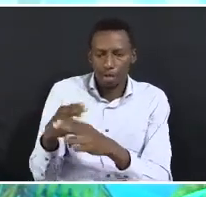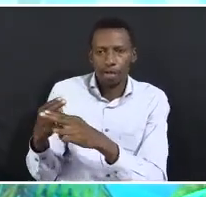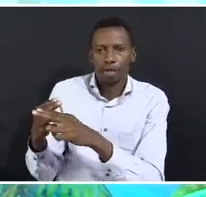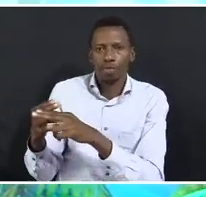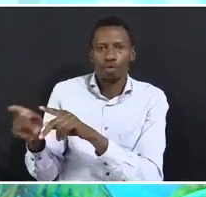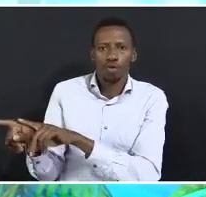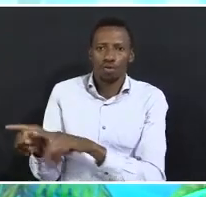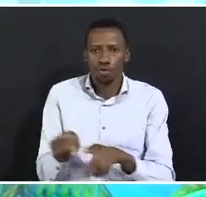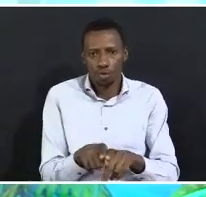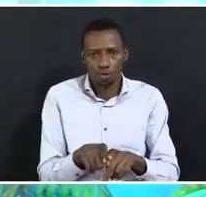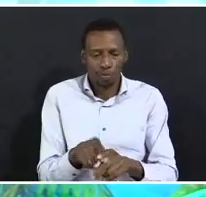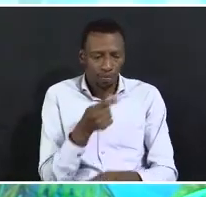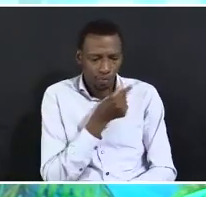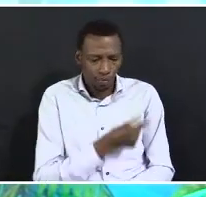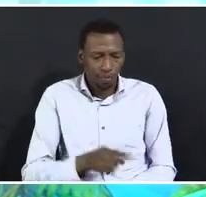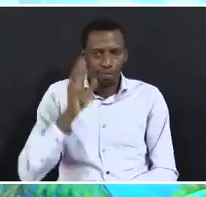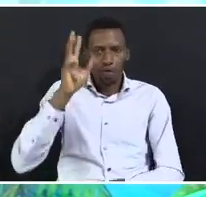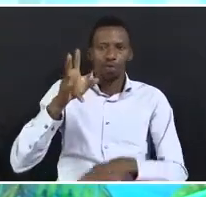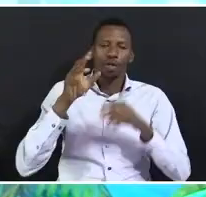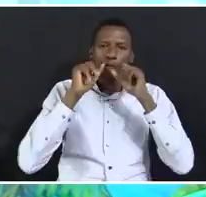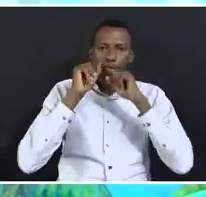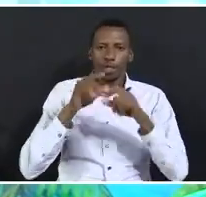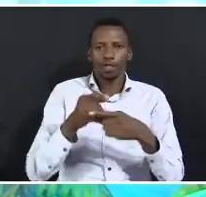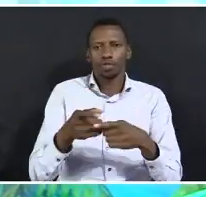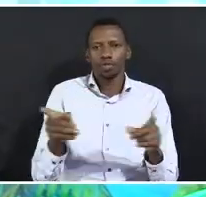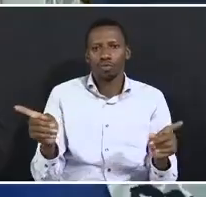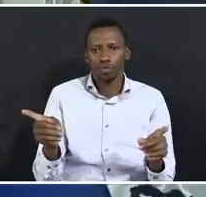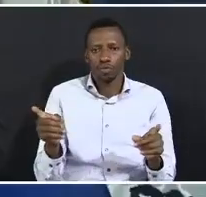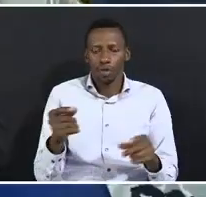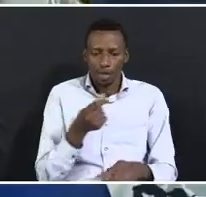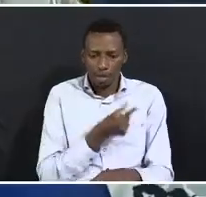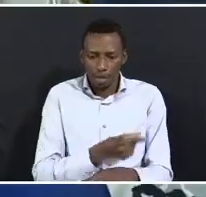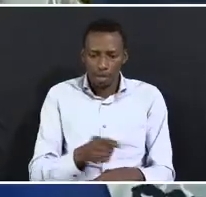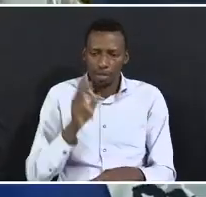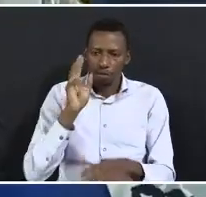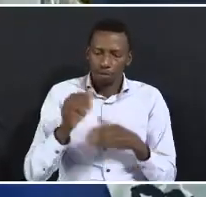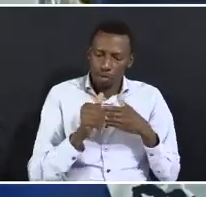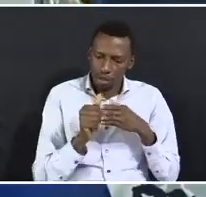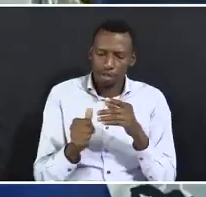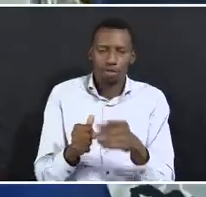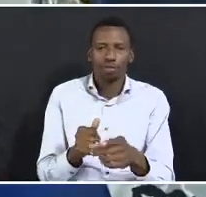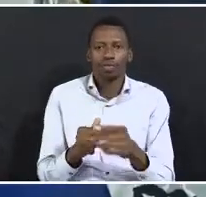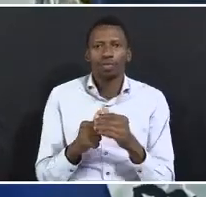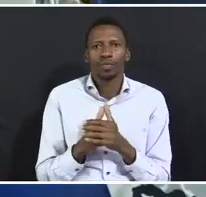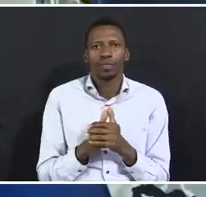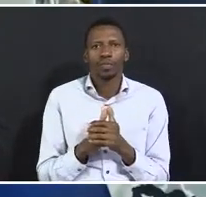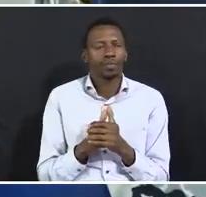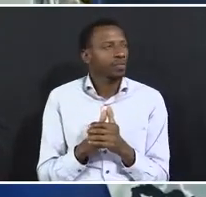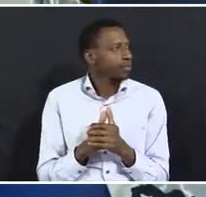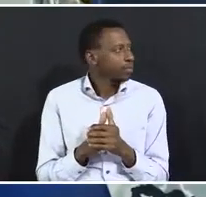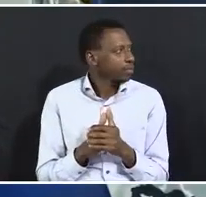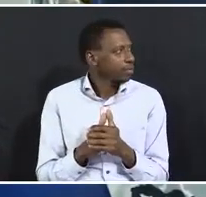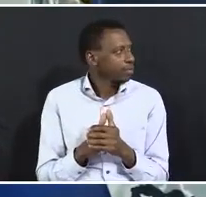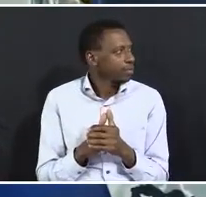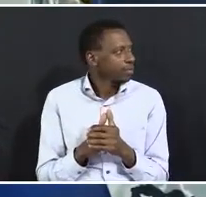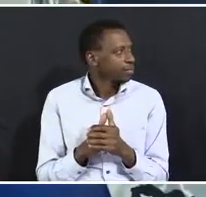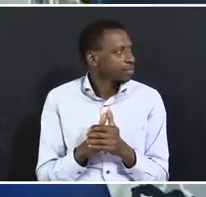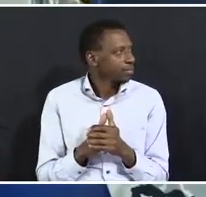Grace will bless you. Grace will heal you. Why are you guys not responding? Let